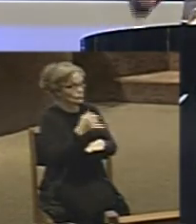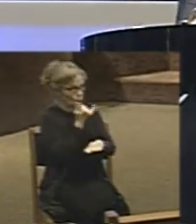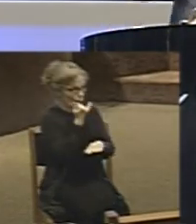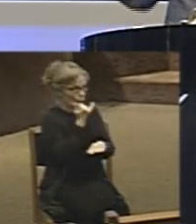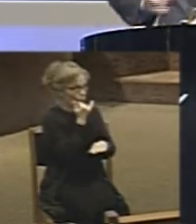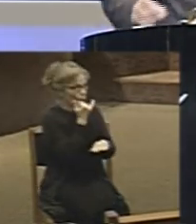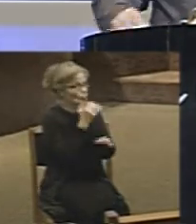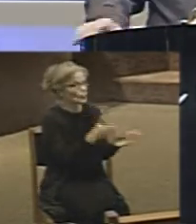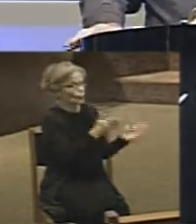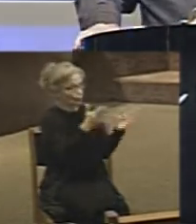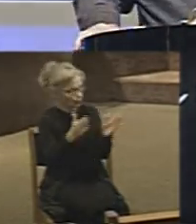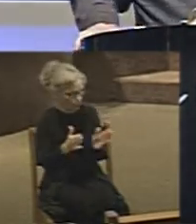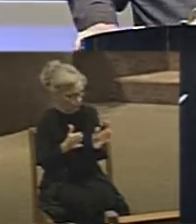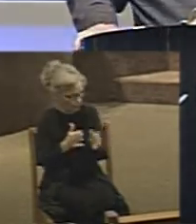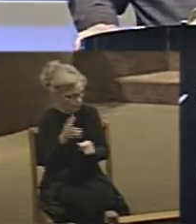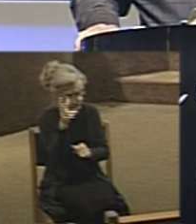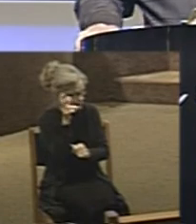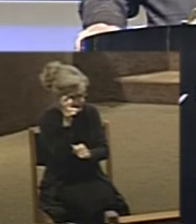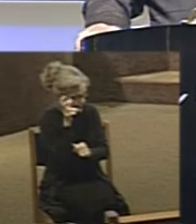They have prevailed